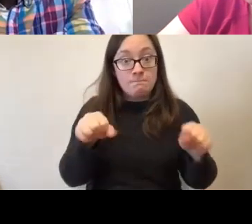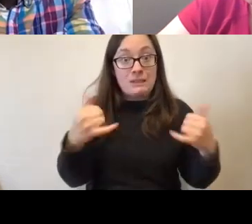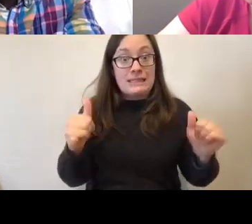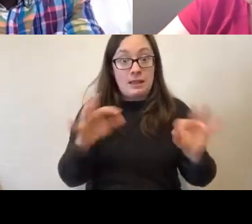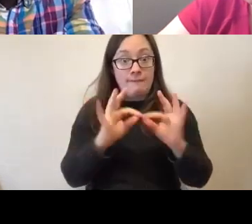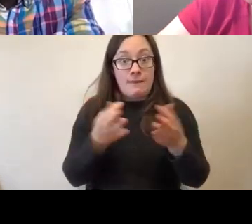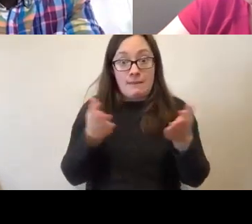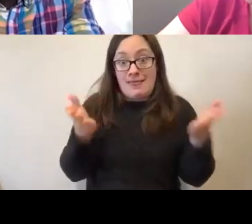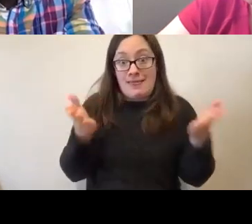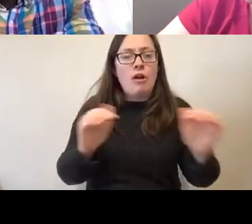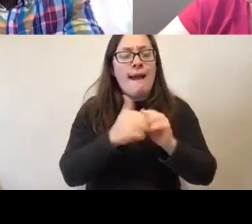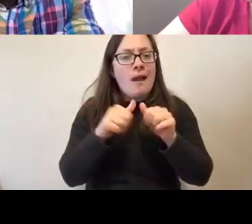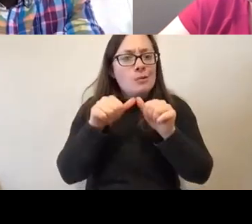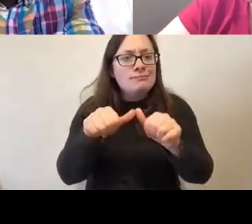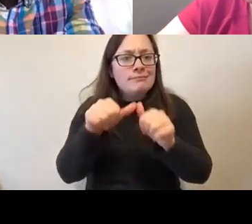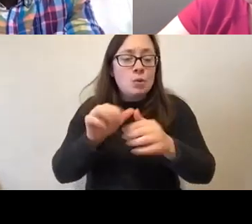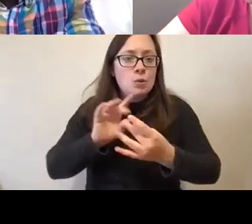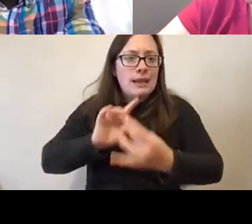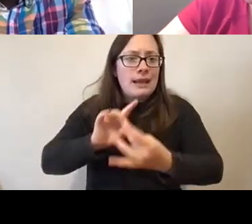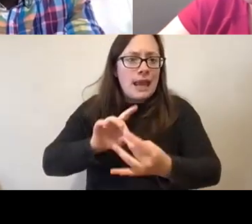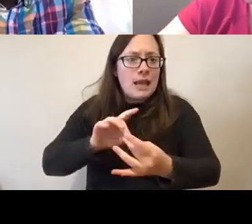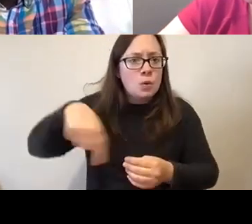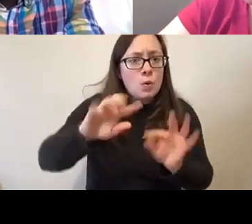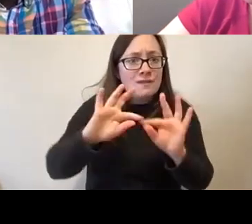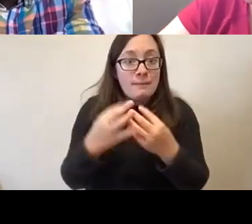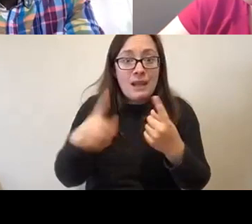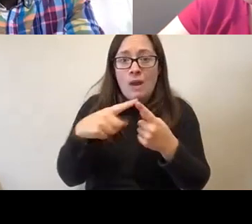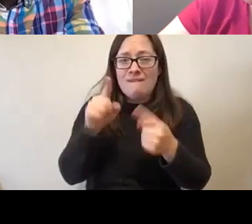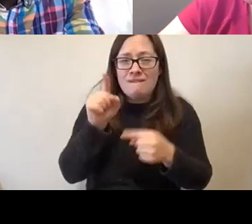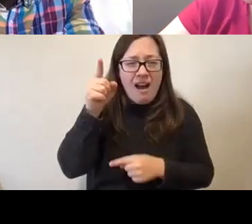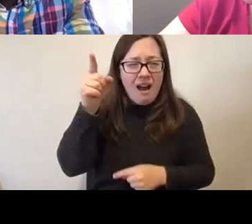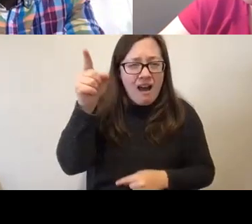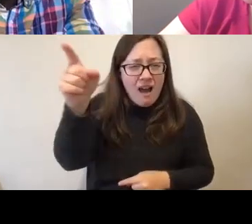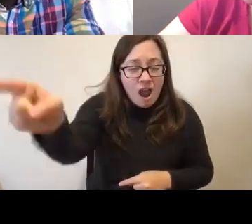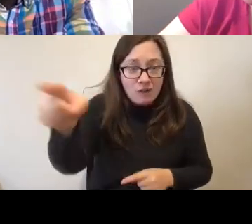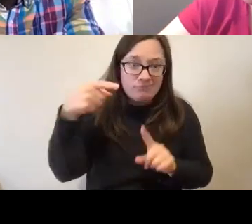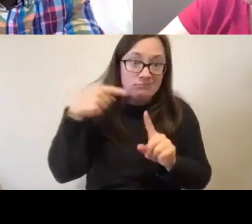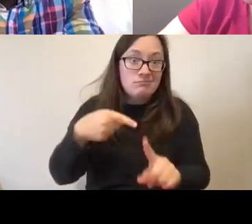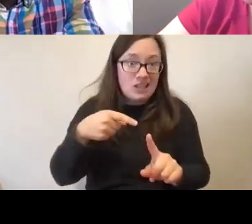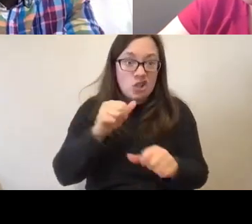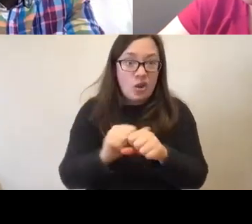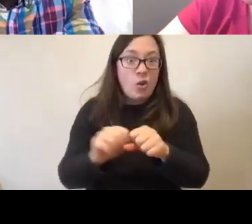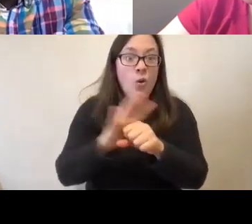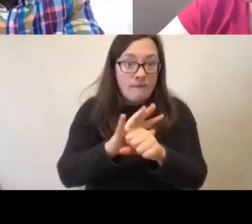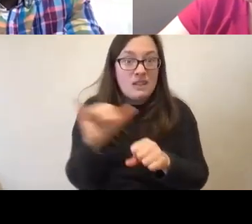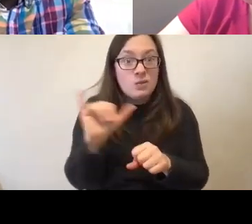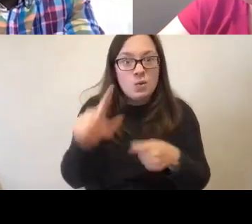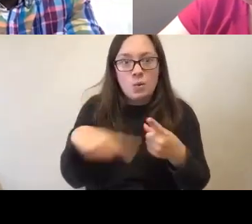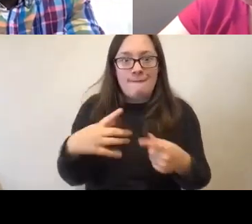continue to connect with family from so far, especially during COVID when it wasn't really